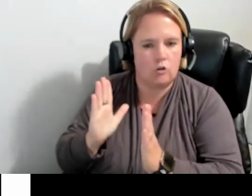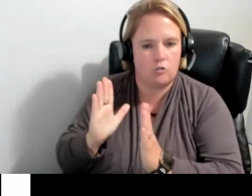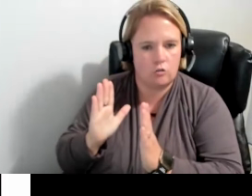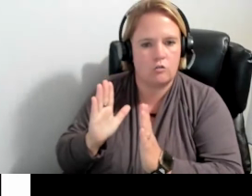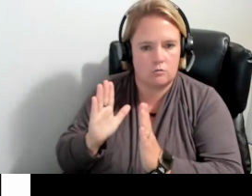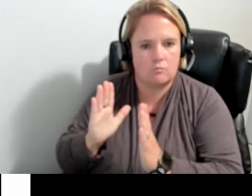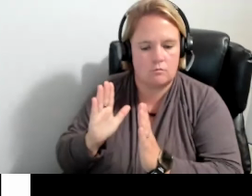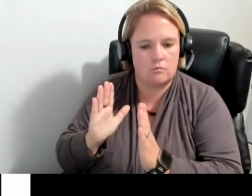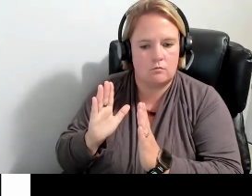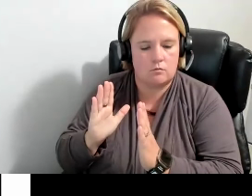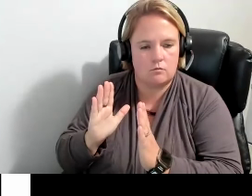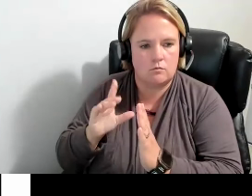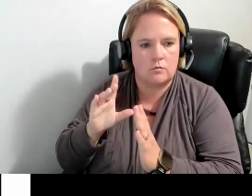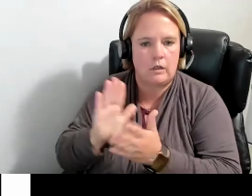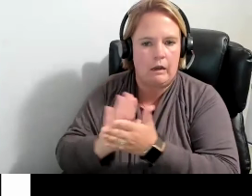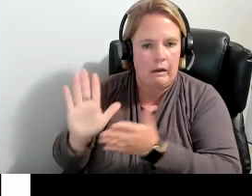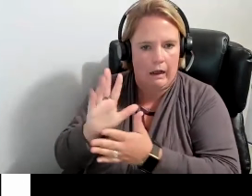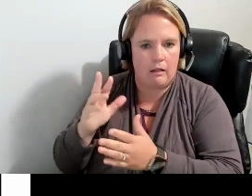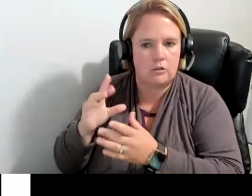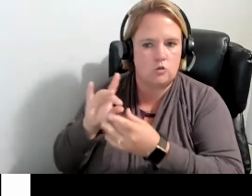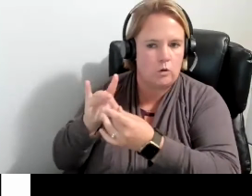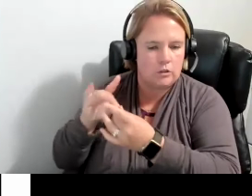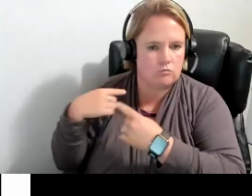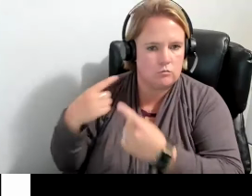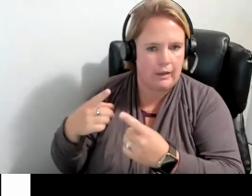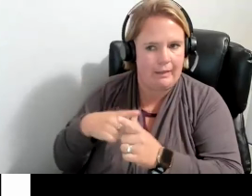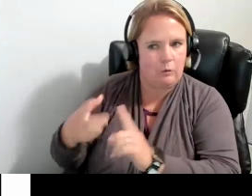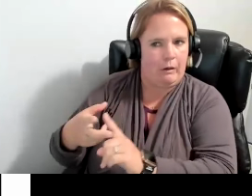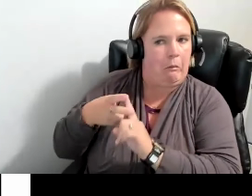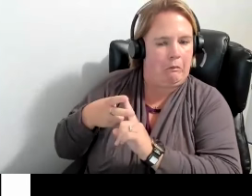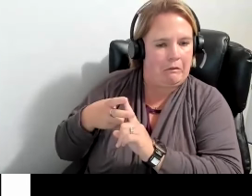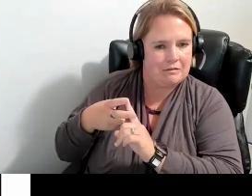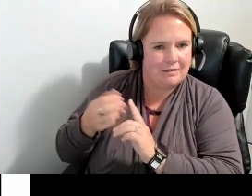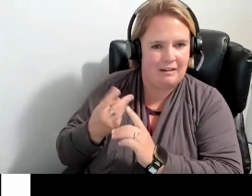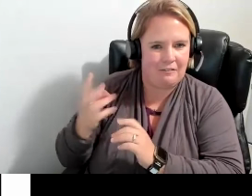with college relations for a long time, but we stole her a few years ago.